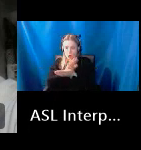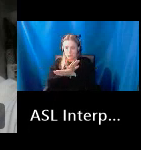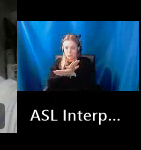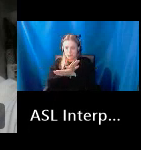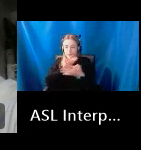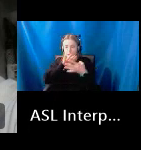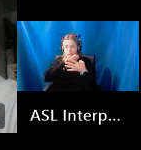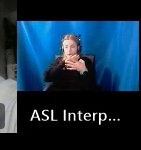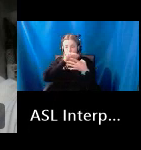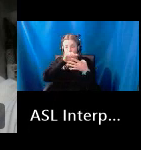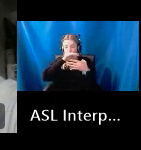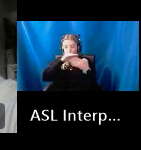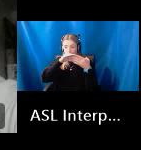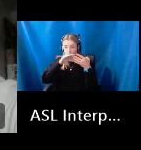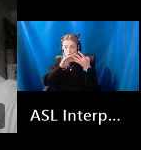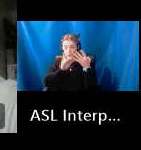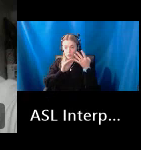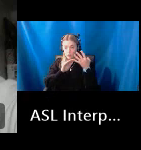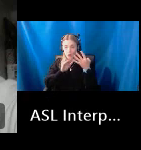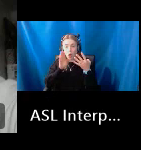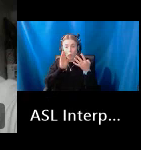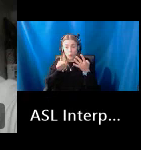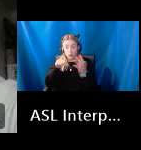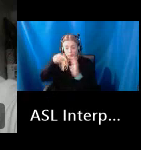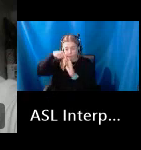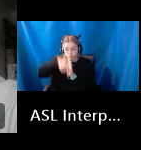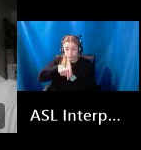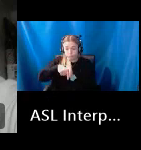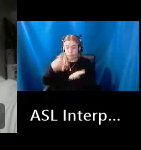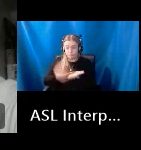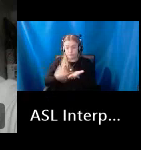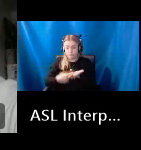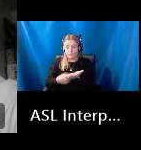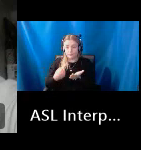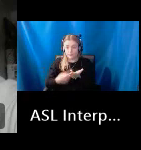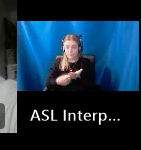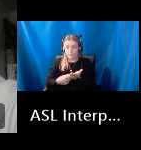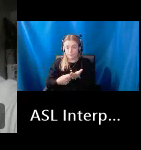elements that we're going to closely talk about the rest of our semester together.